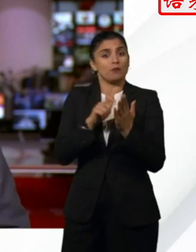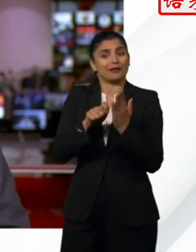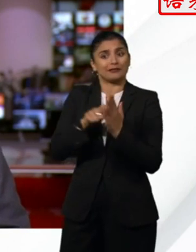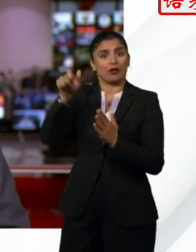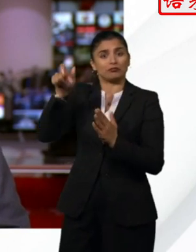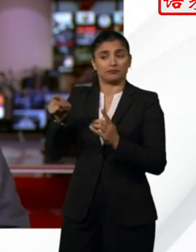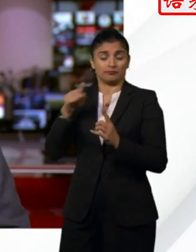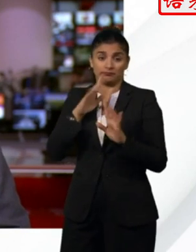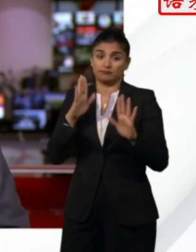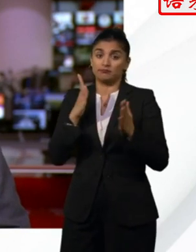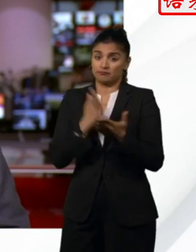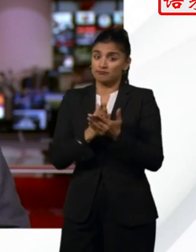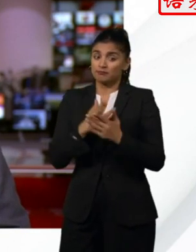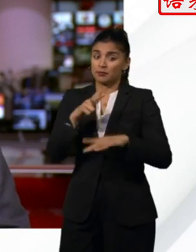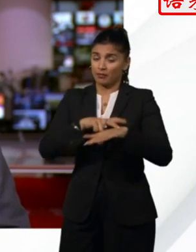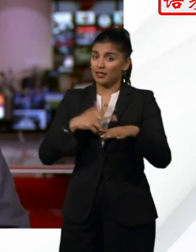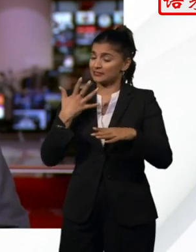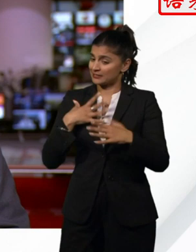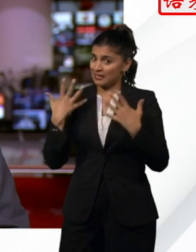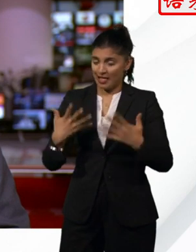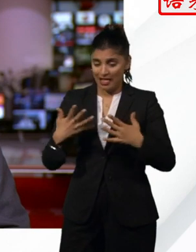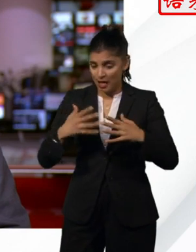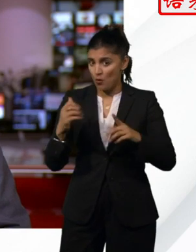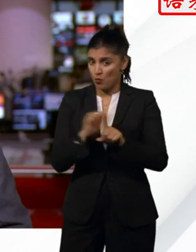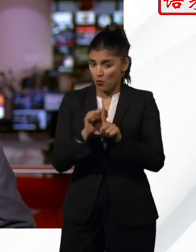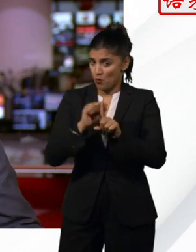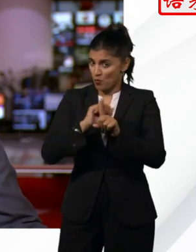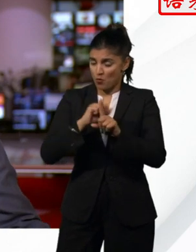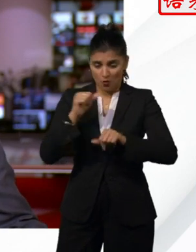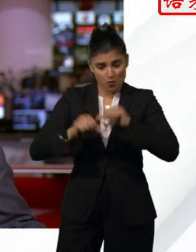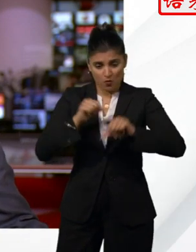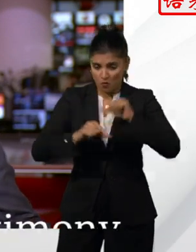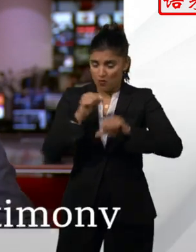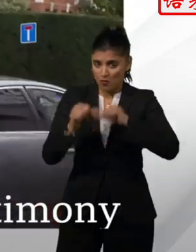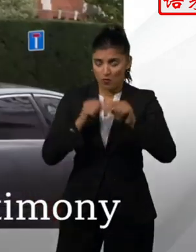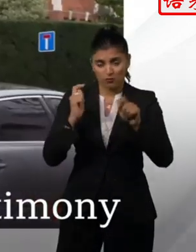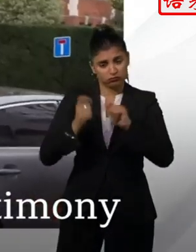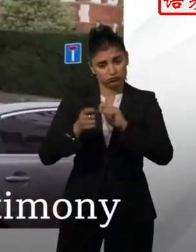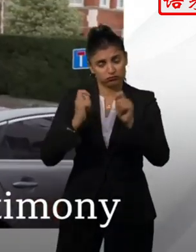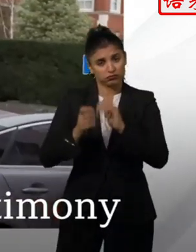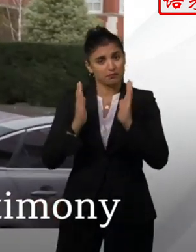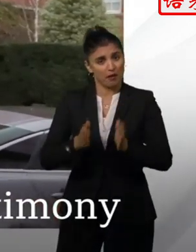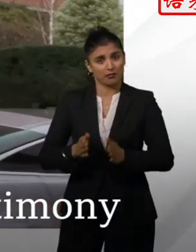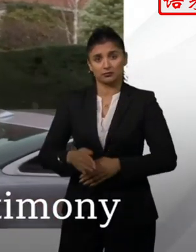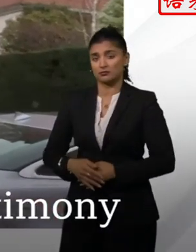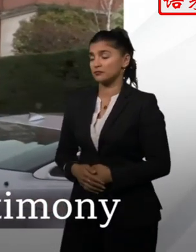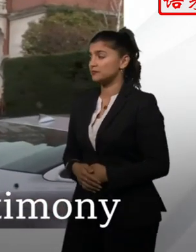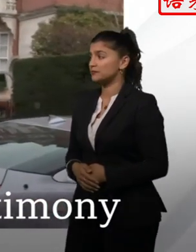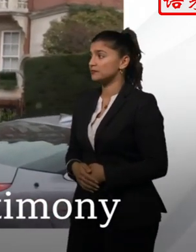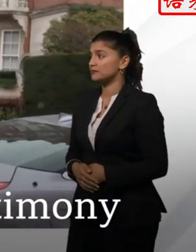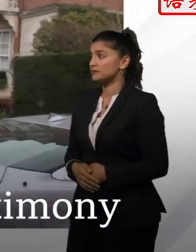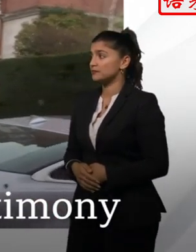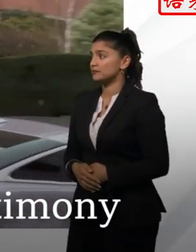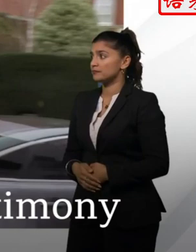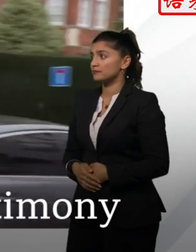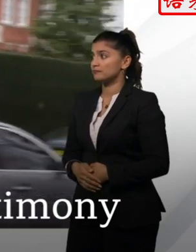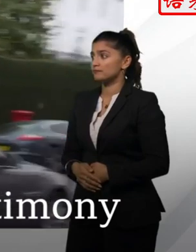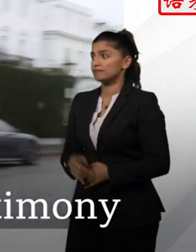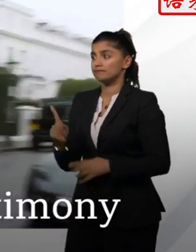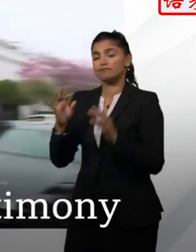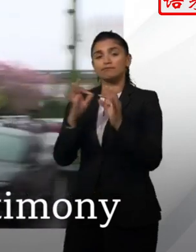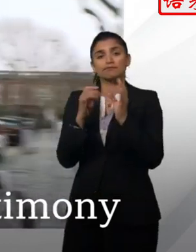to wear the uniform must be prevented from doing so. Also, this lunchtime, Boris Johnson accepts he did